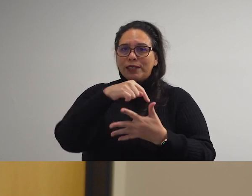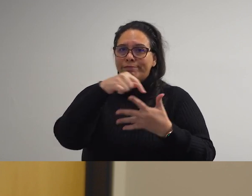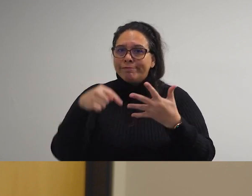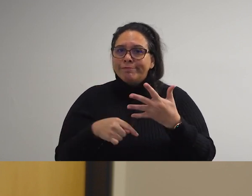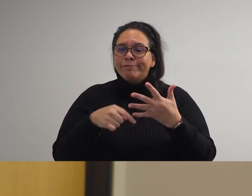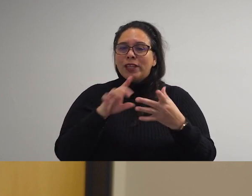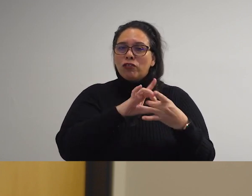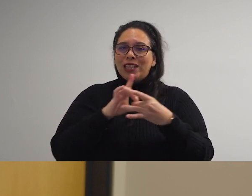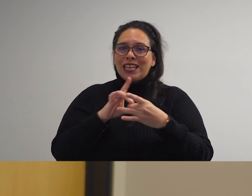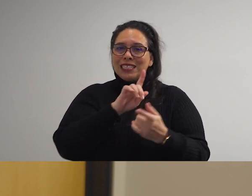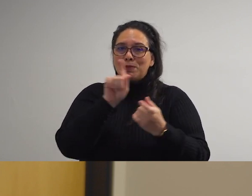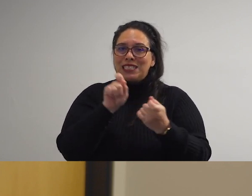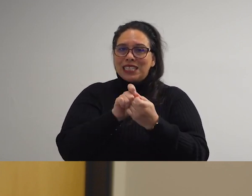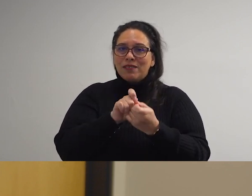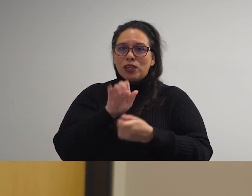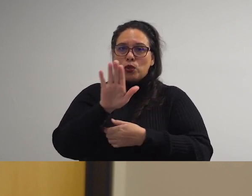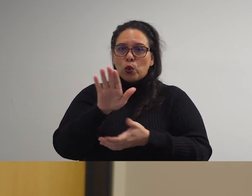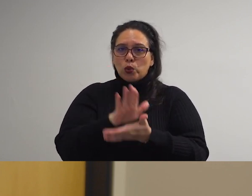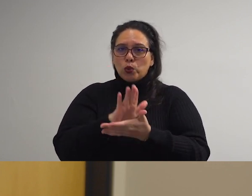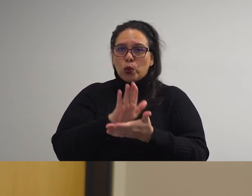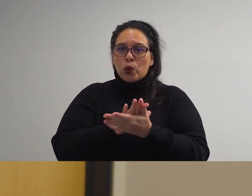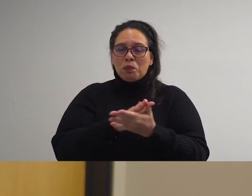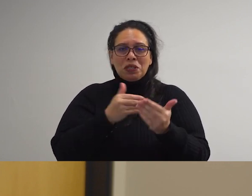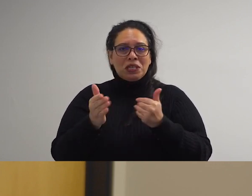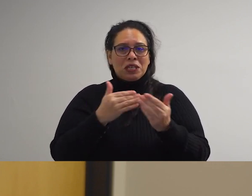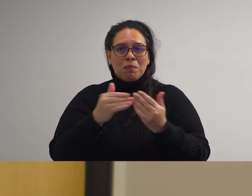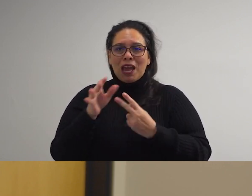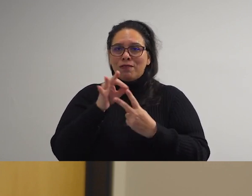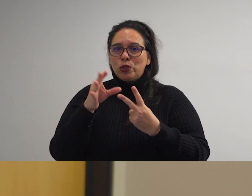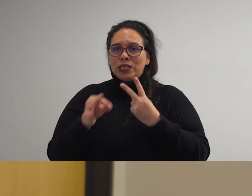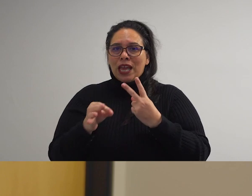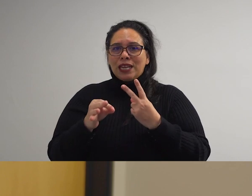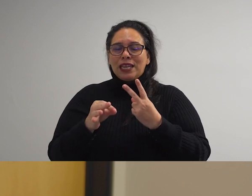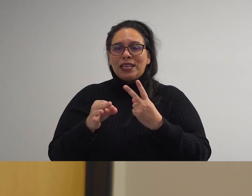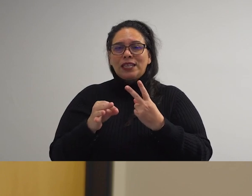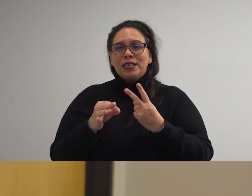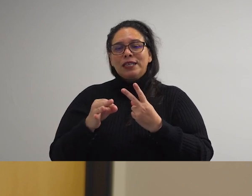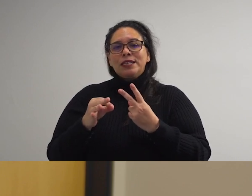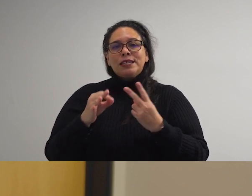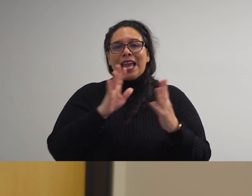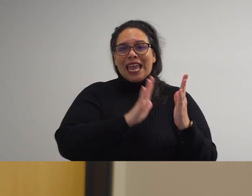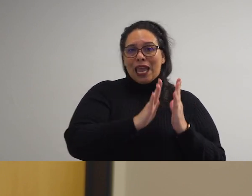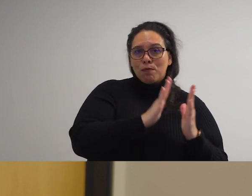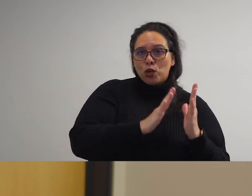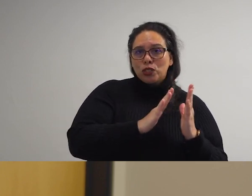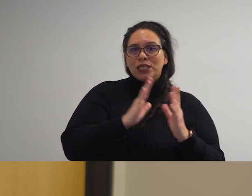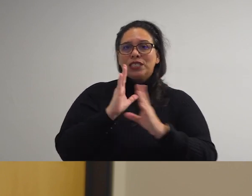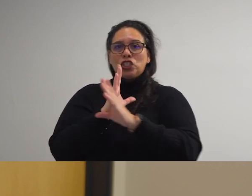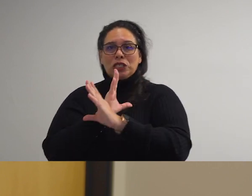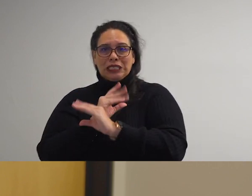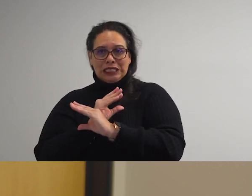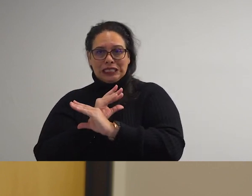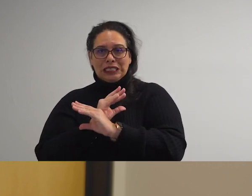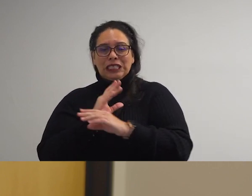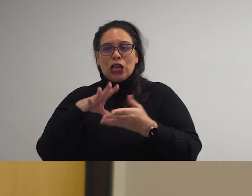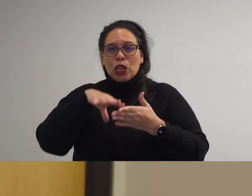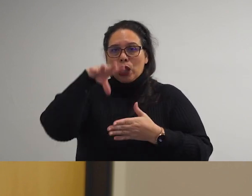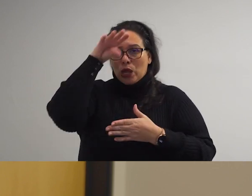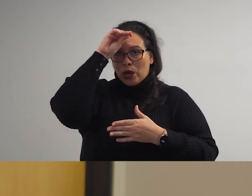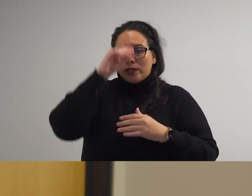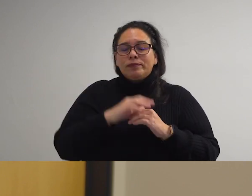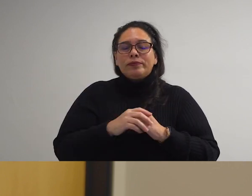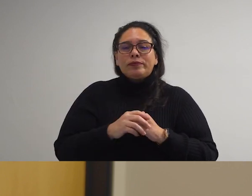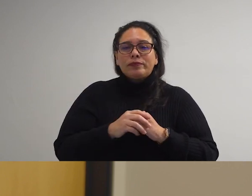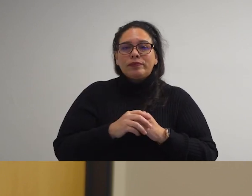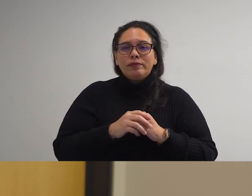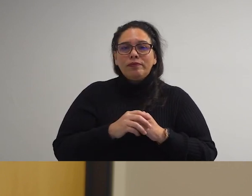details related specifically to their campus, whether you've selected in-person or all distance learning. As I shared last week,